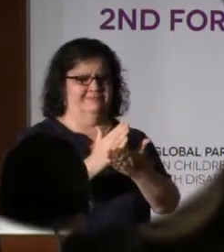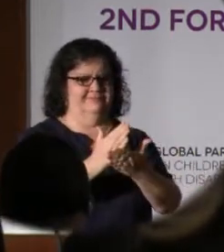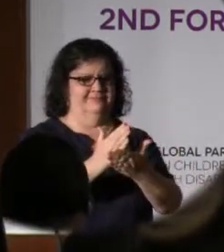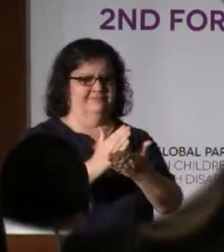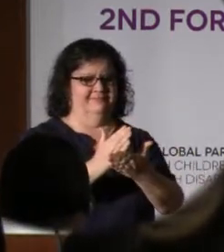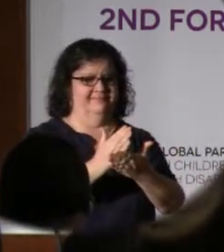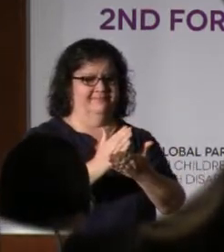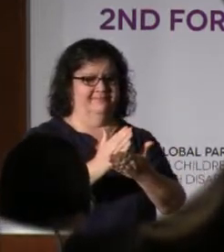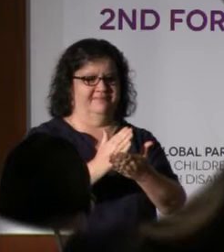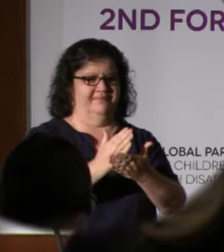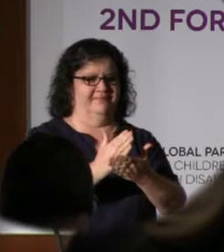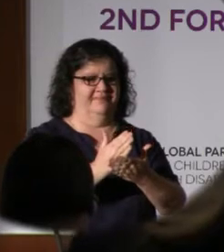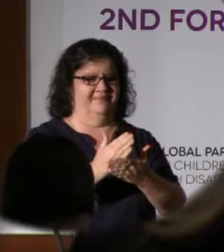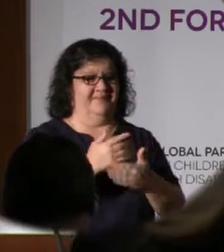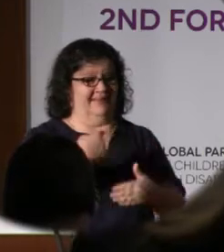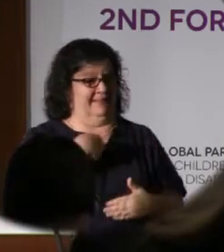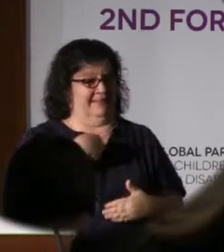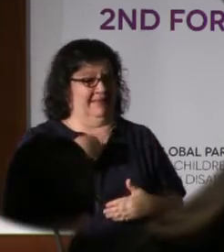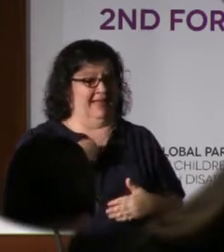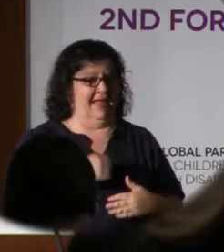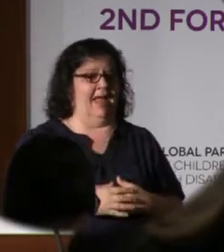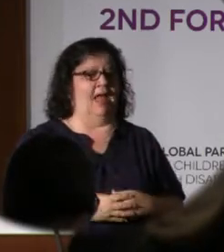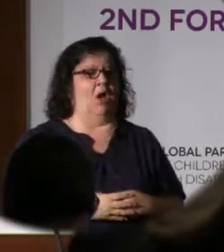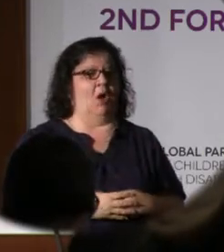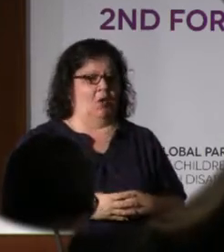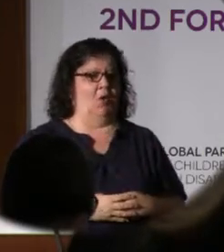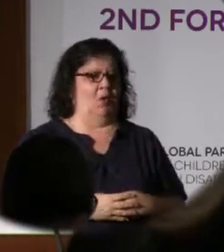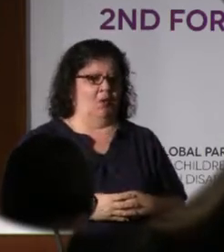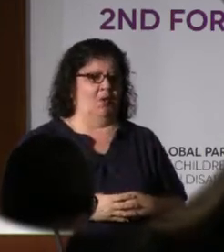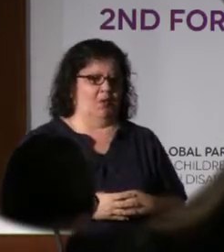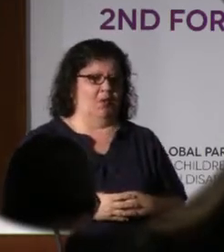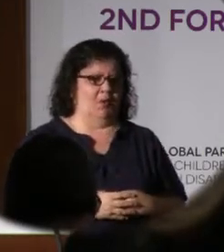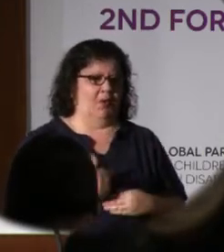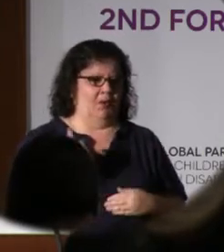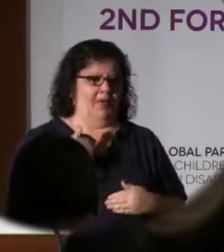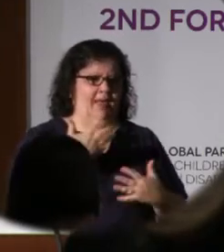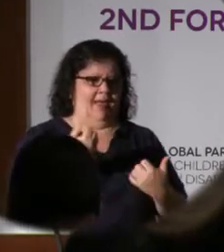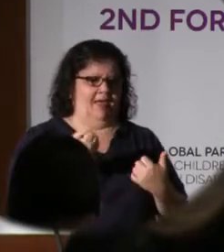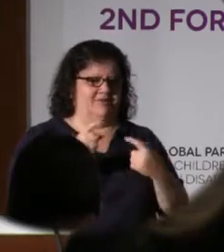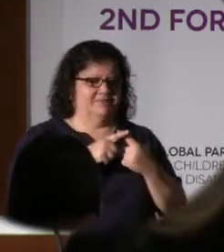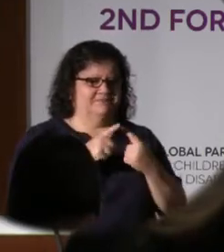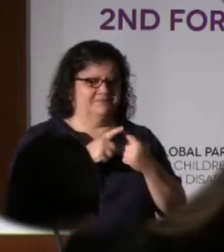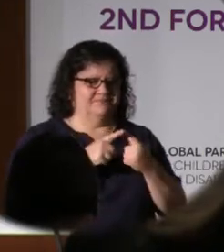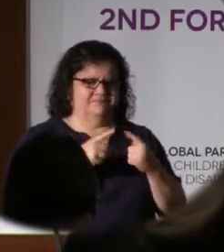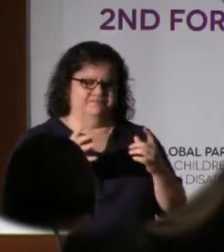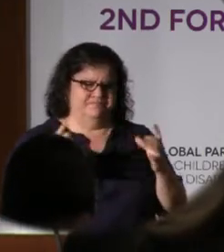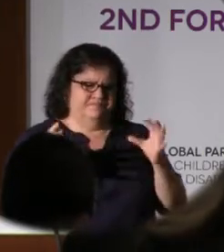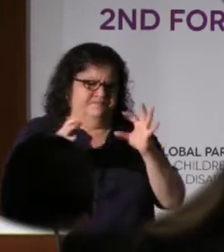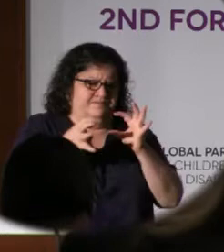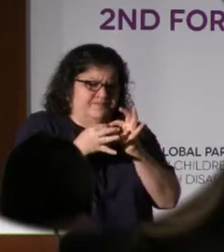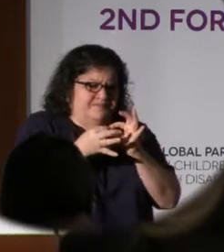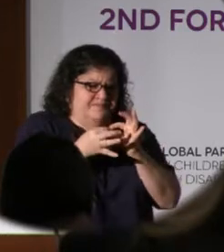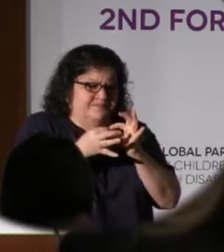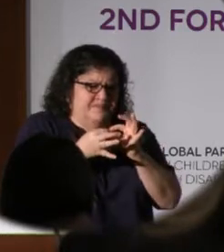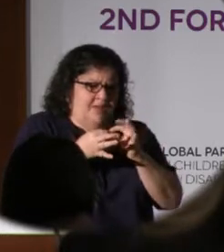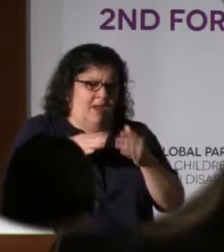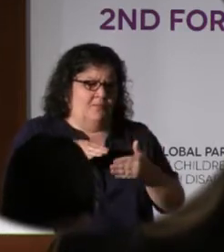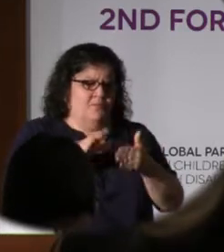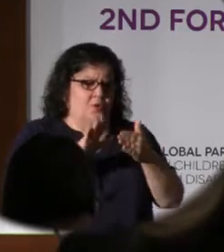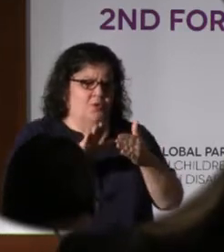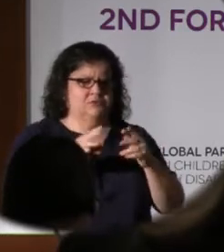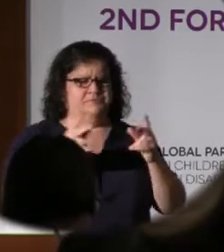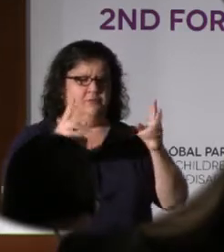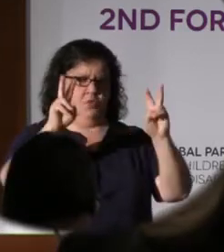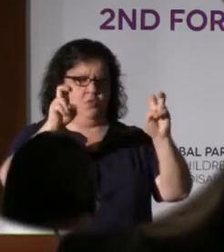a twin-track approach. We need diversity budgeting, very important for finance ministries, to put the